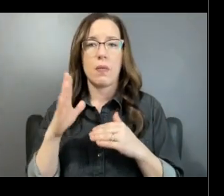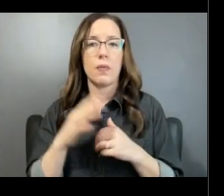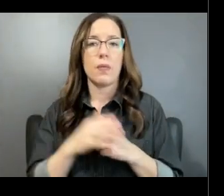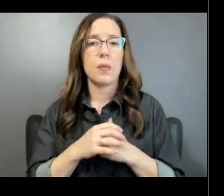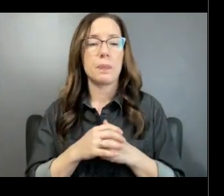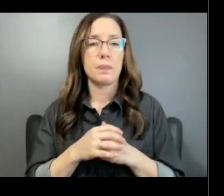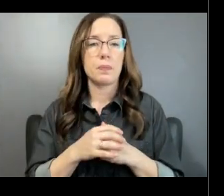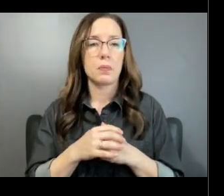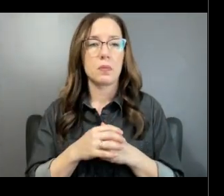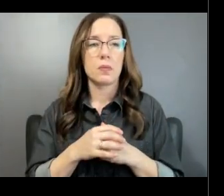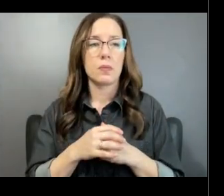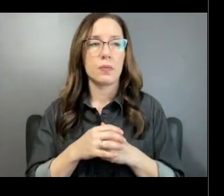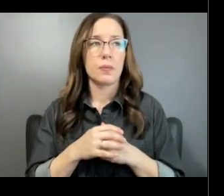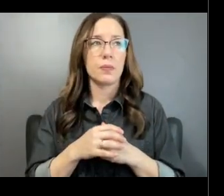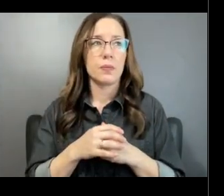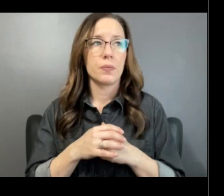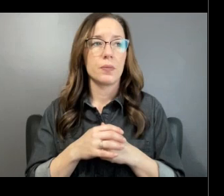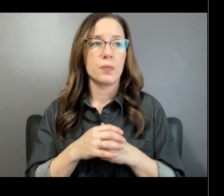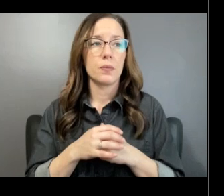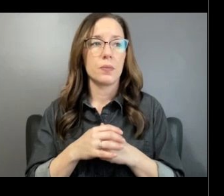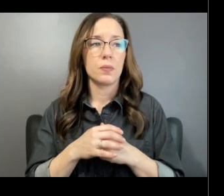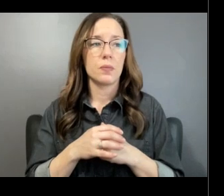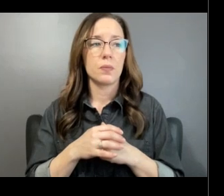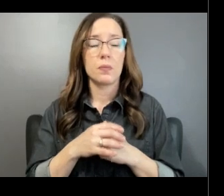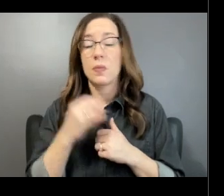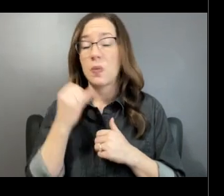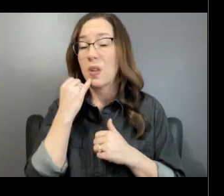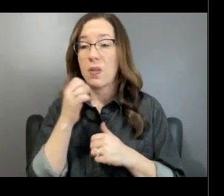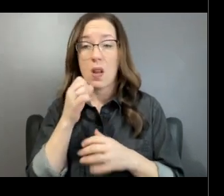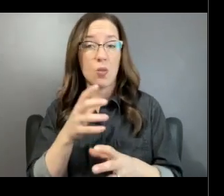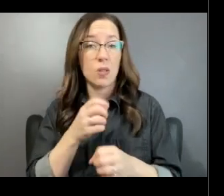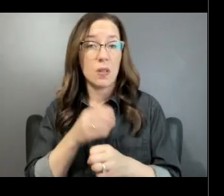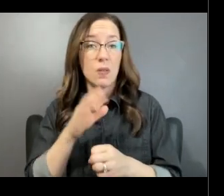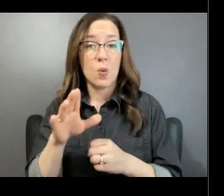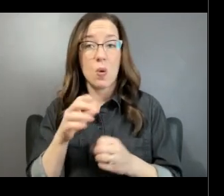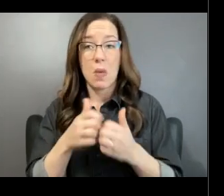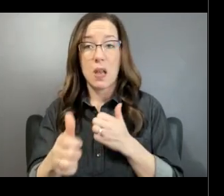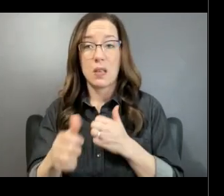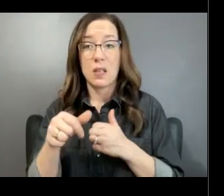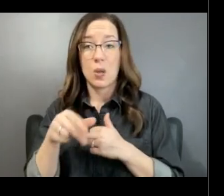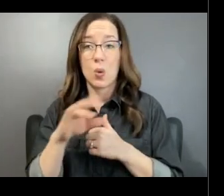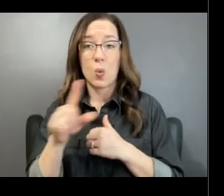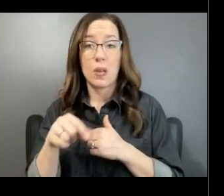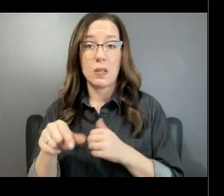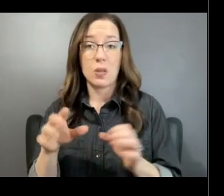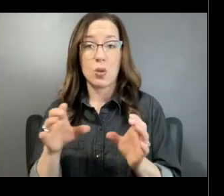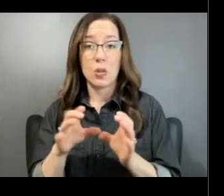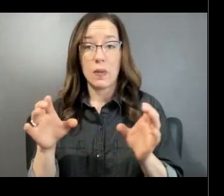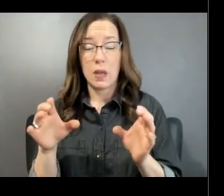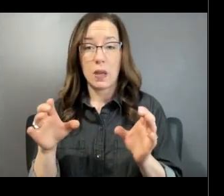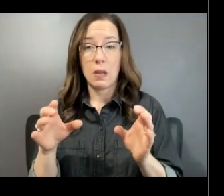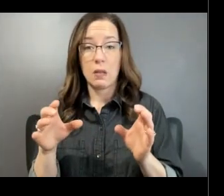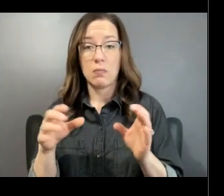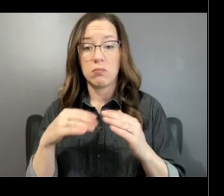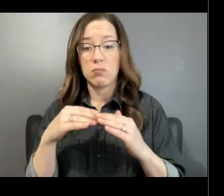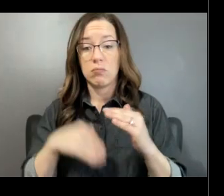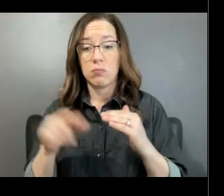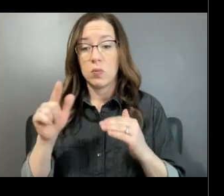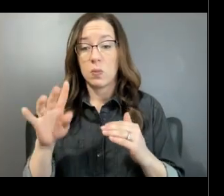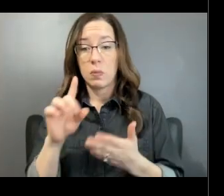achieved. If you do not receive your passing quiz certificate within 24